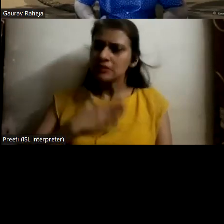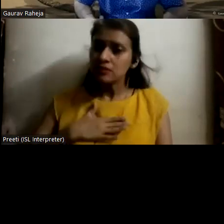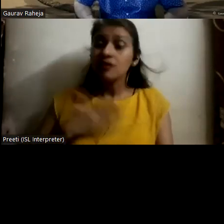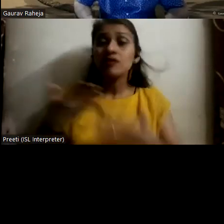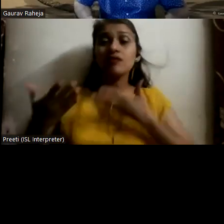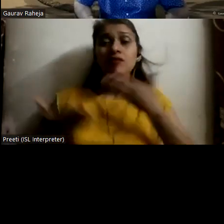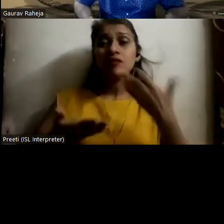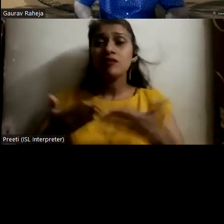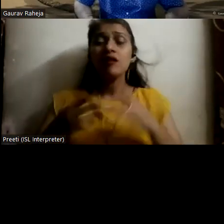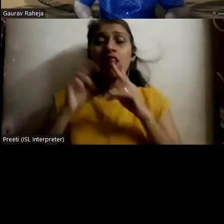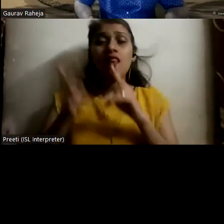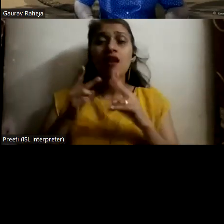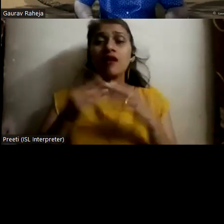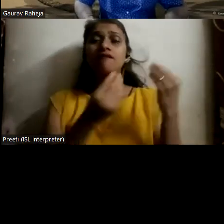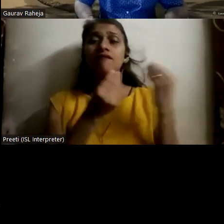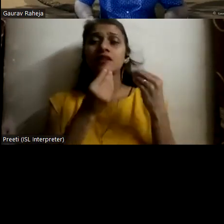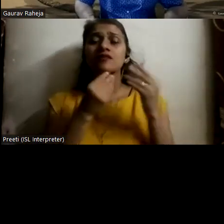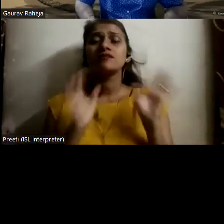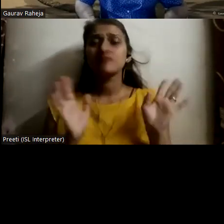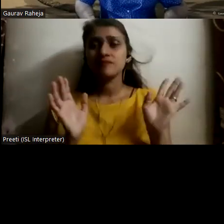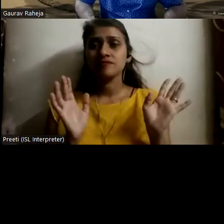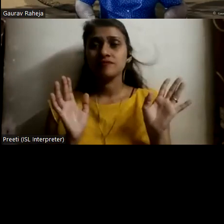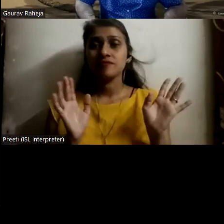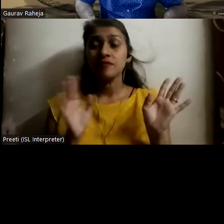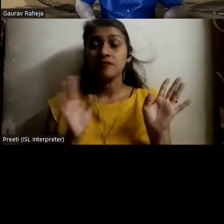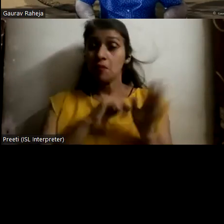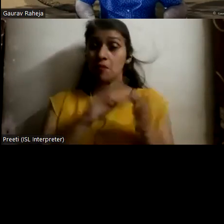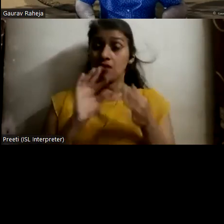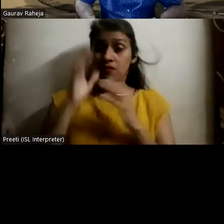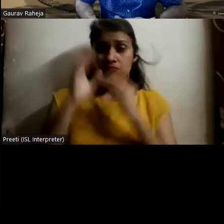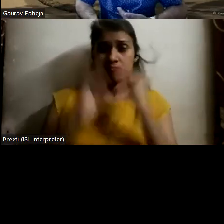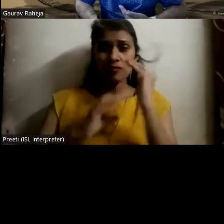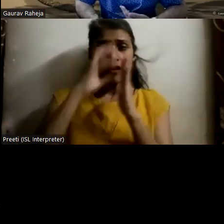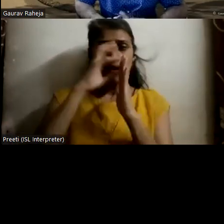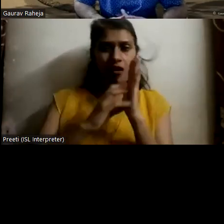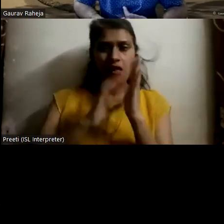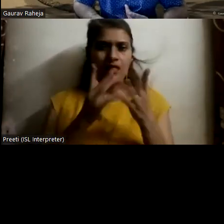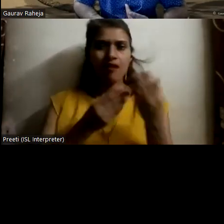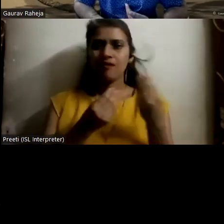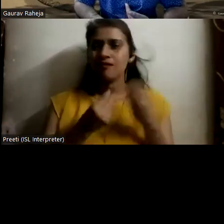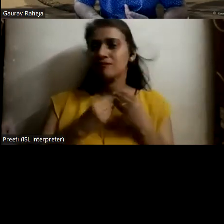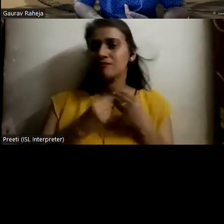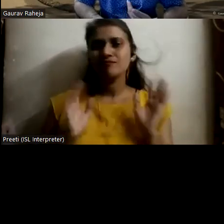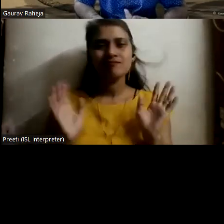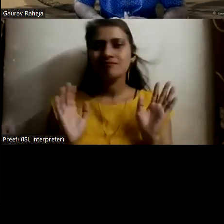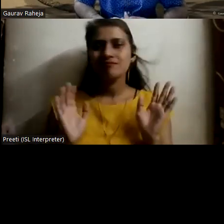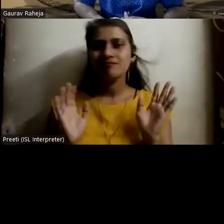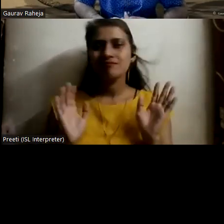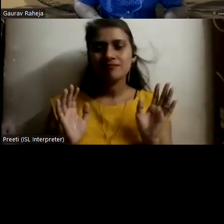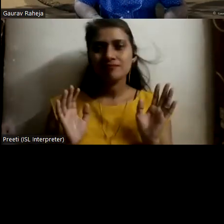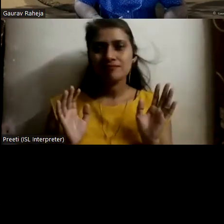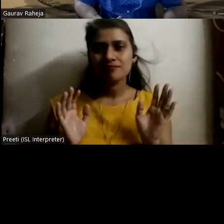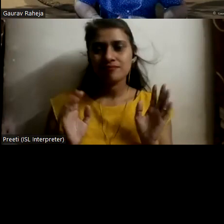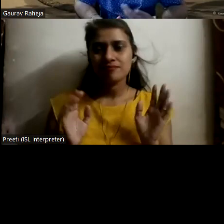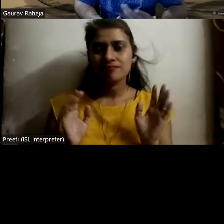of reasonable accommodation also. The meaning to say here is reasonable accommodation is about a moral